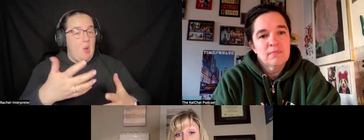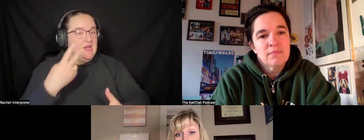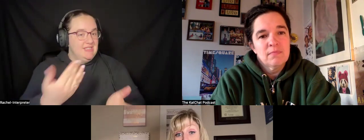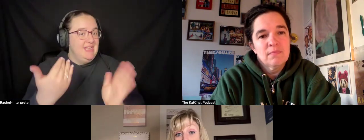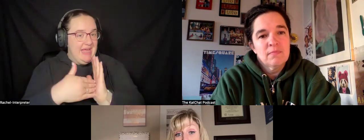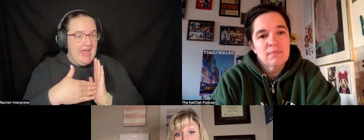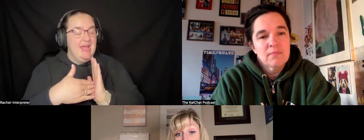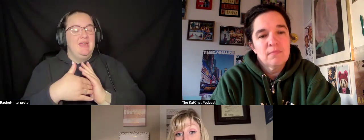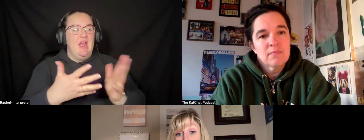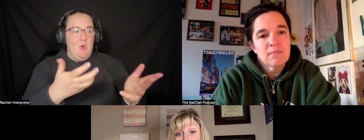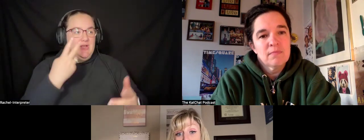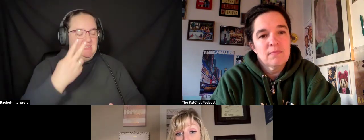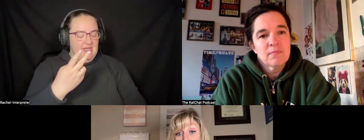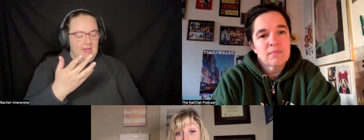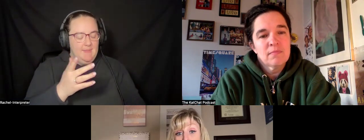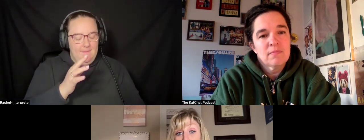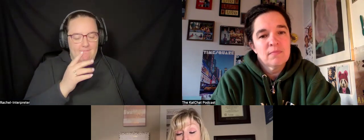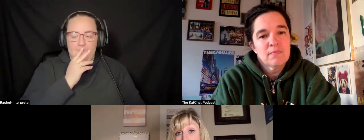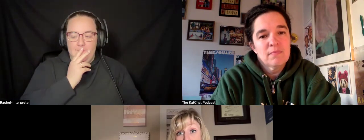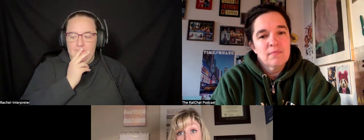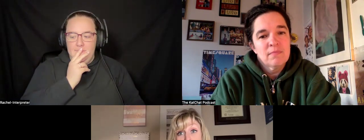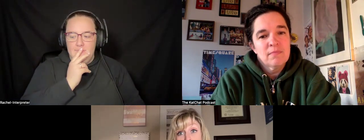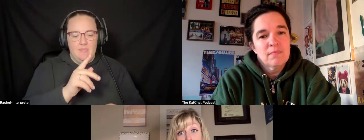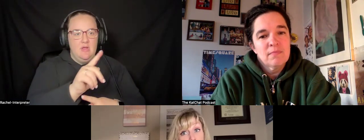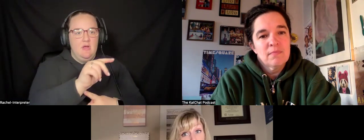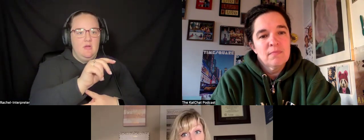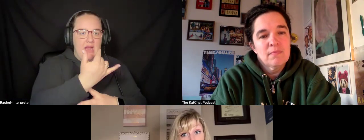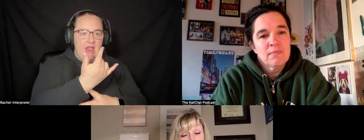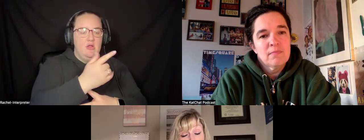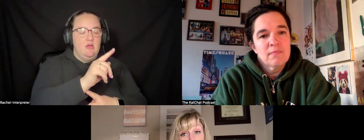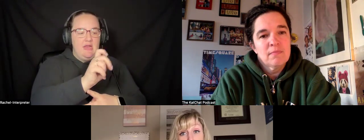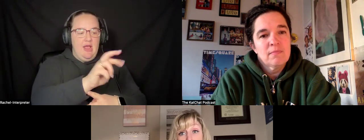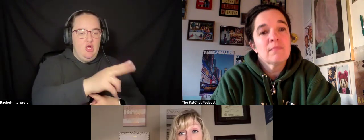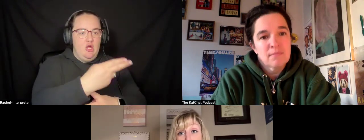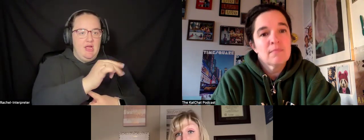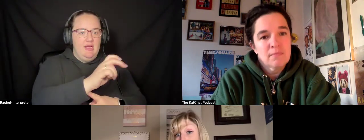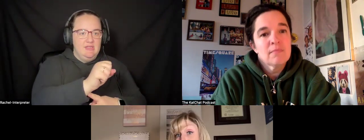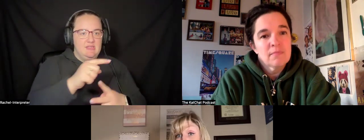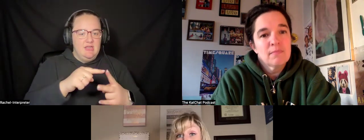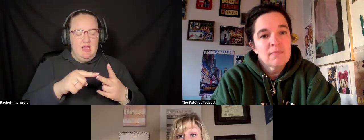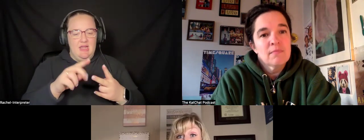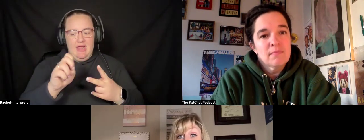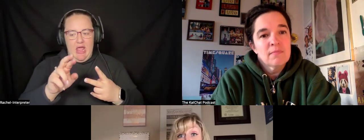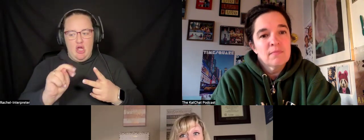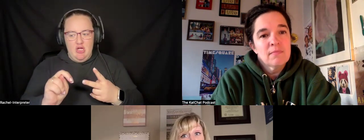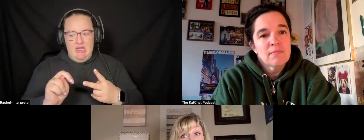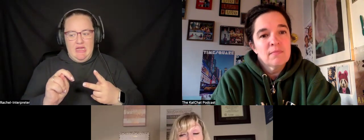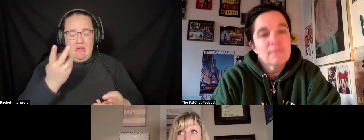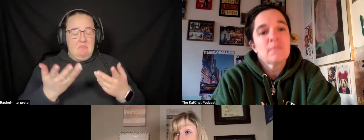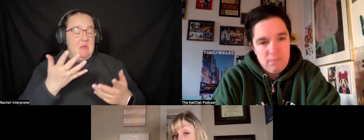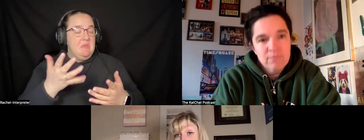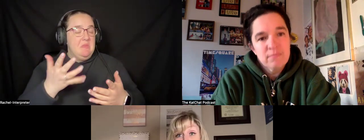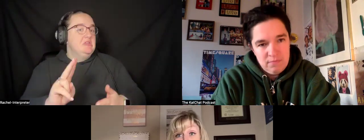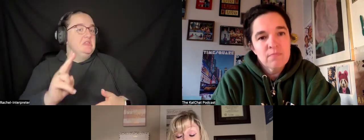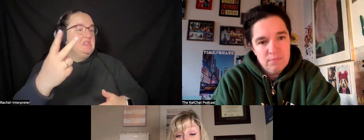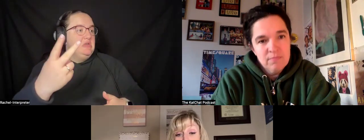I would love to see Tyler Hynes and Aaron Krakow again. Maybe in a sequel, maybe it's their wedding or